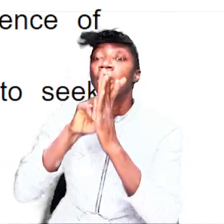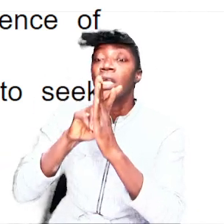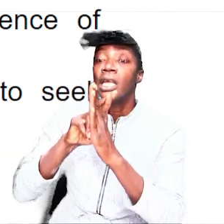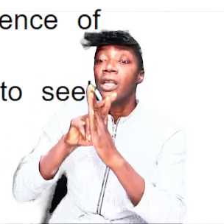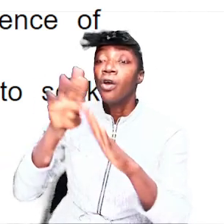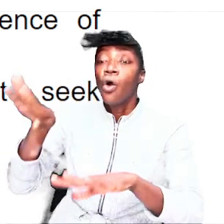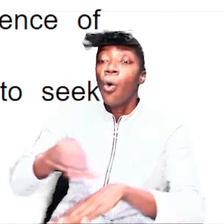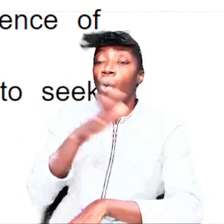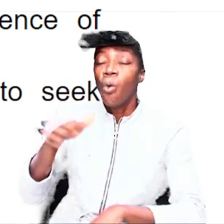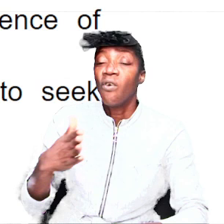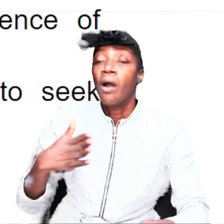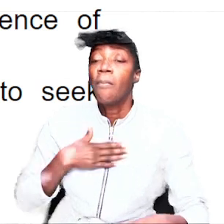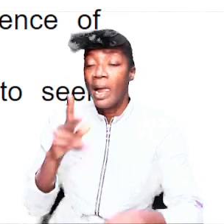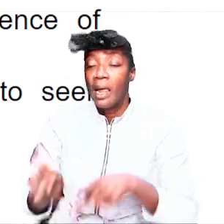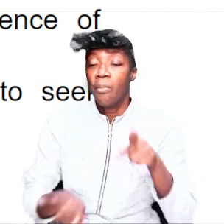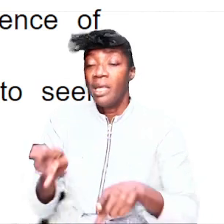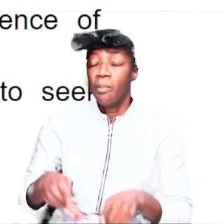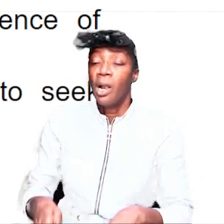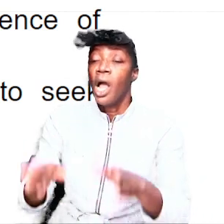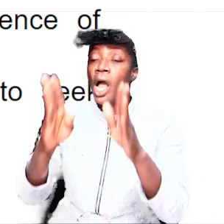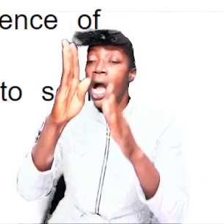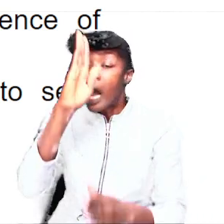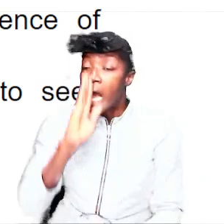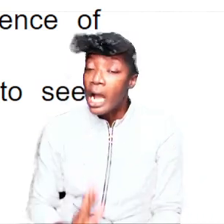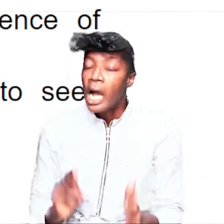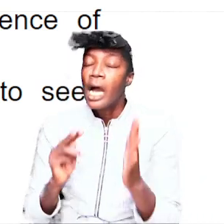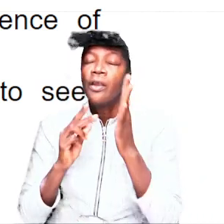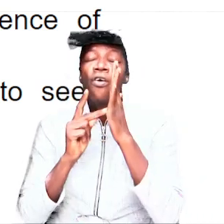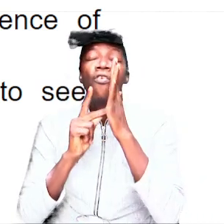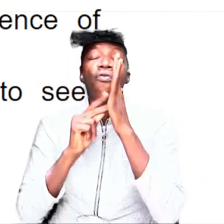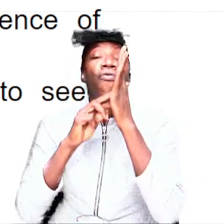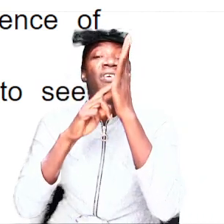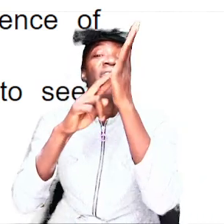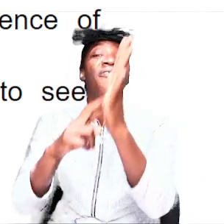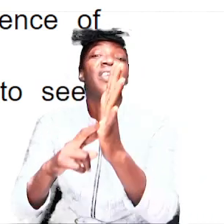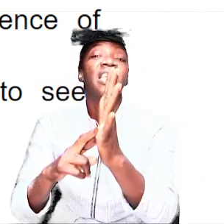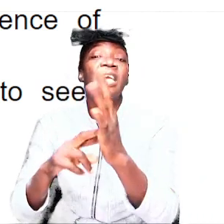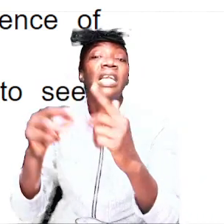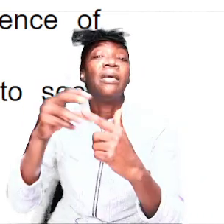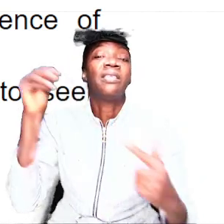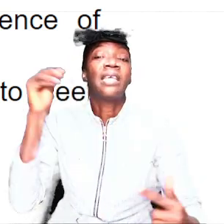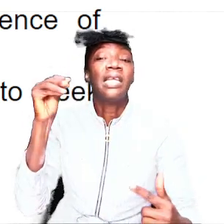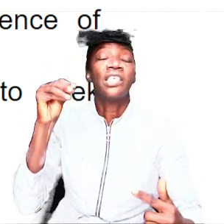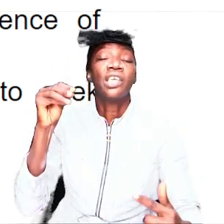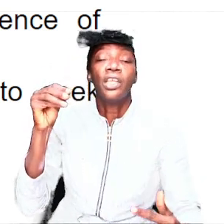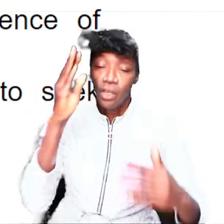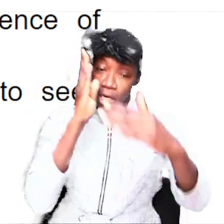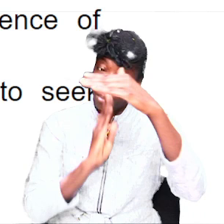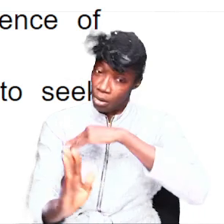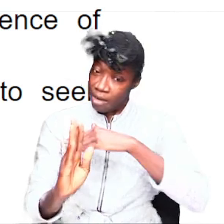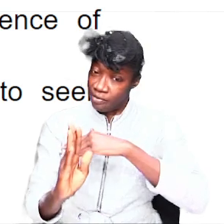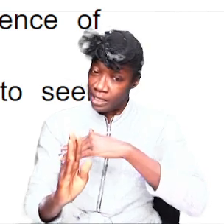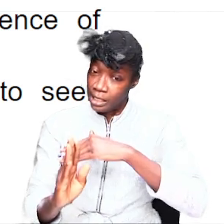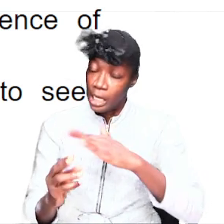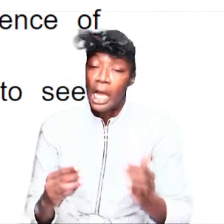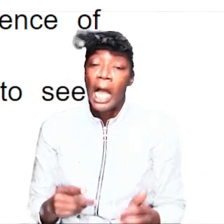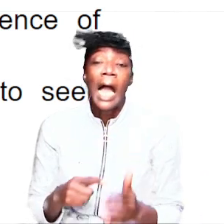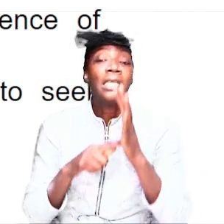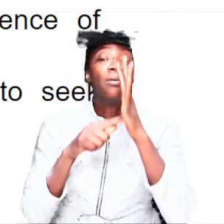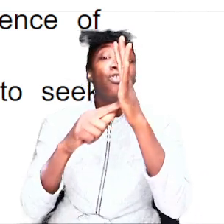So God revealed the selection to the prophet Samuel, and he directed Samuel to